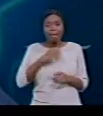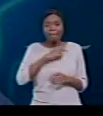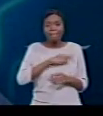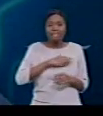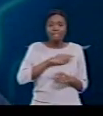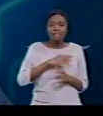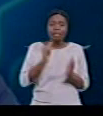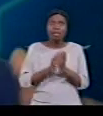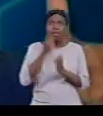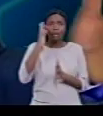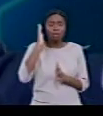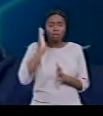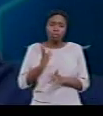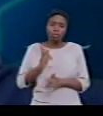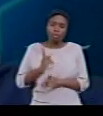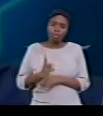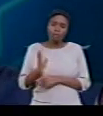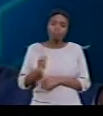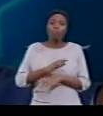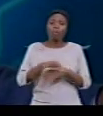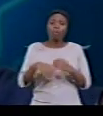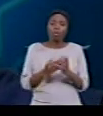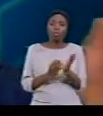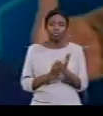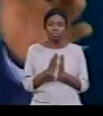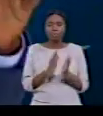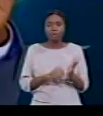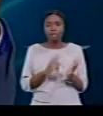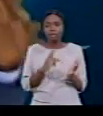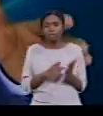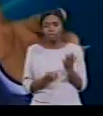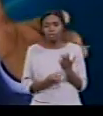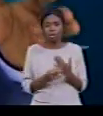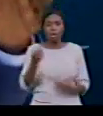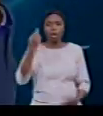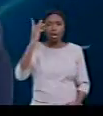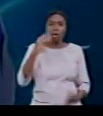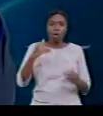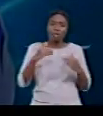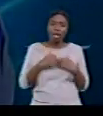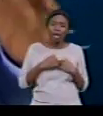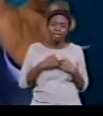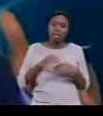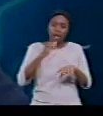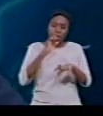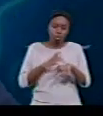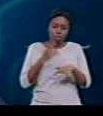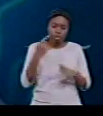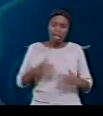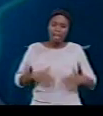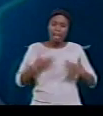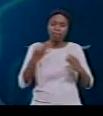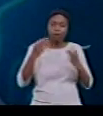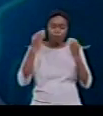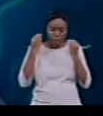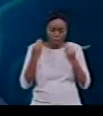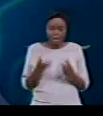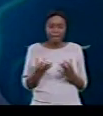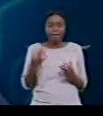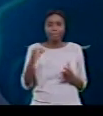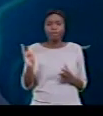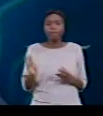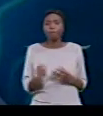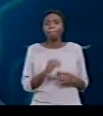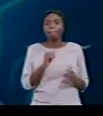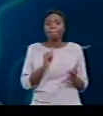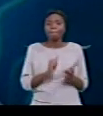them. All through this program, God has touched the lives of men and women, men